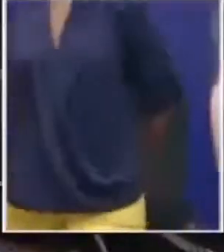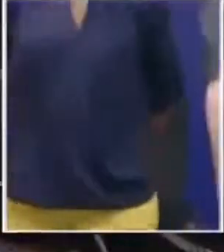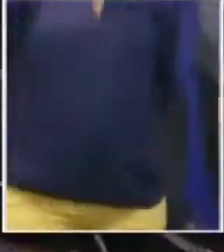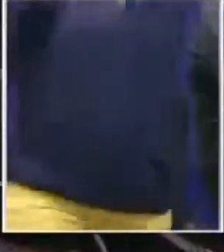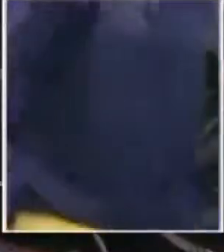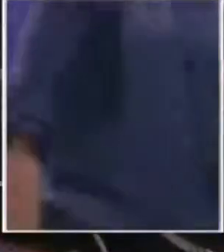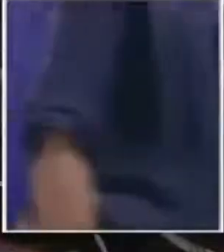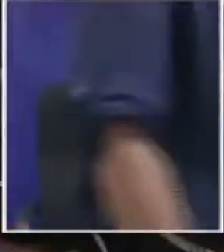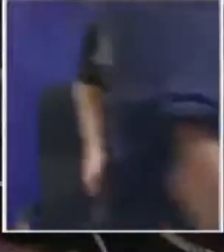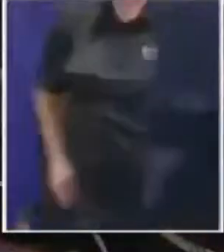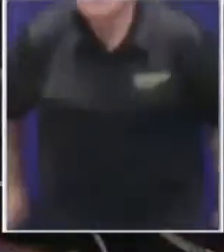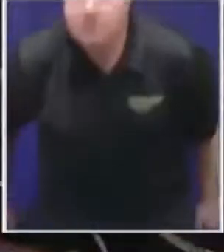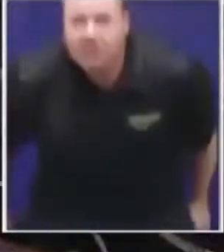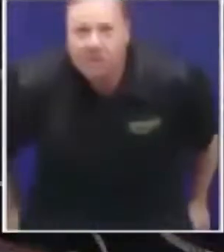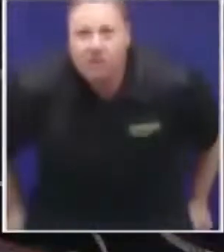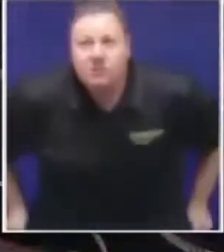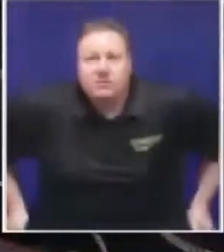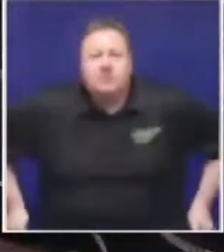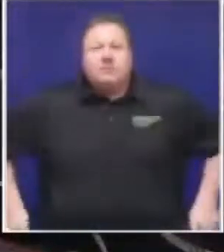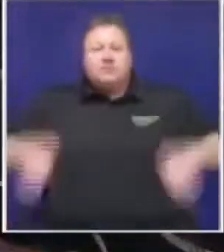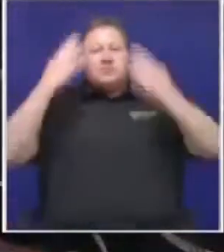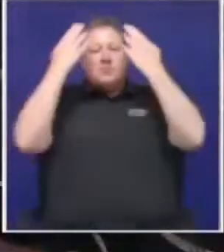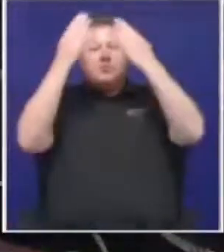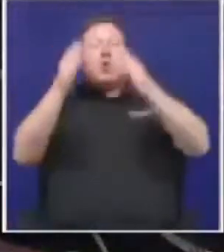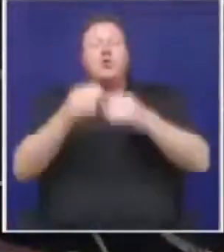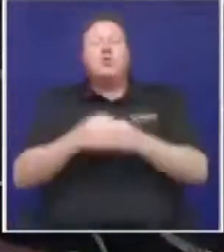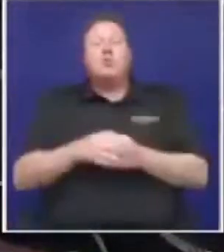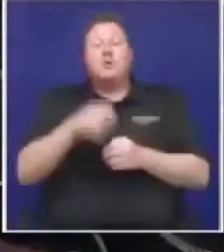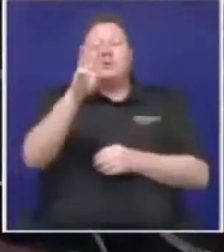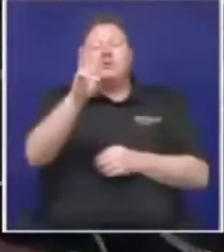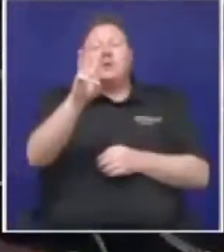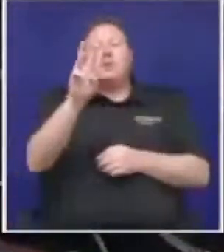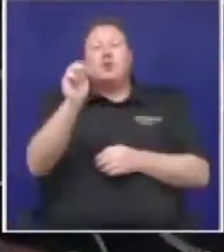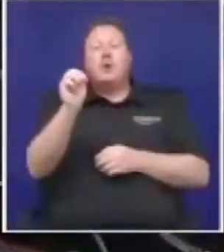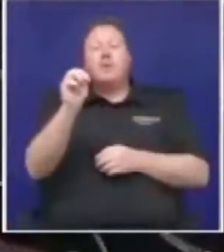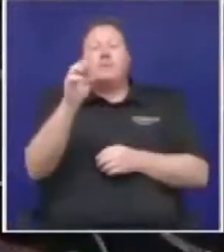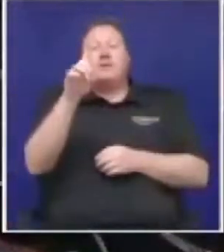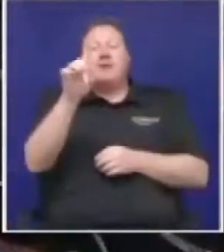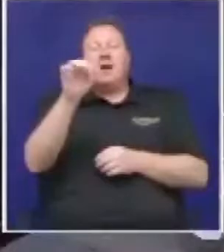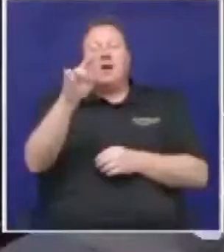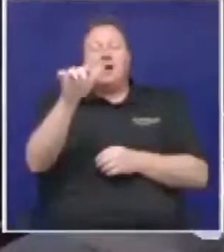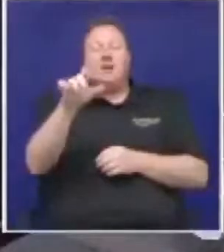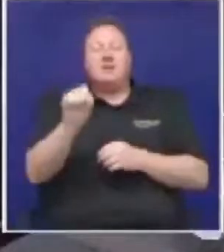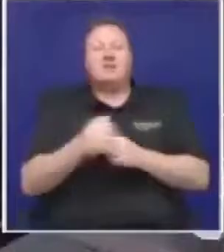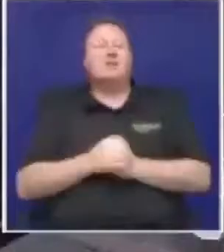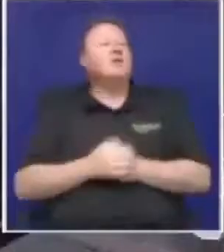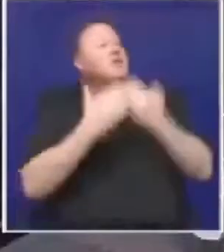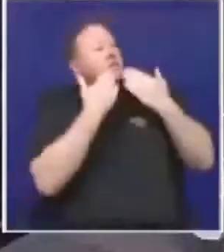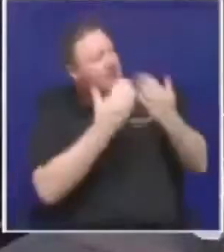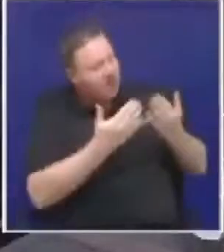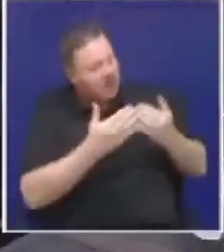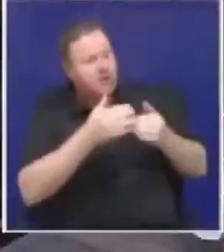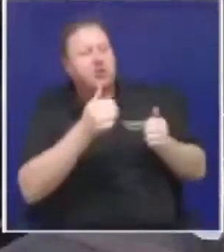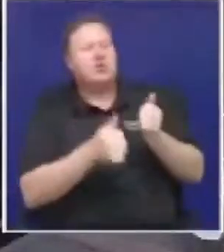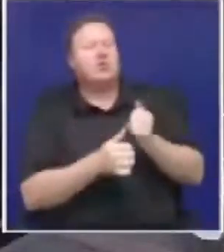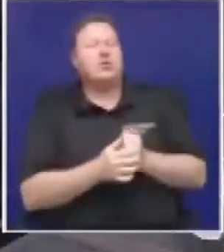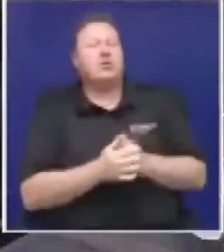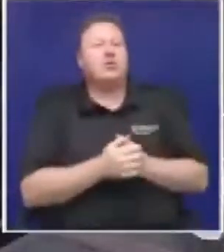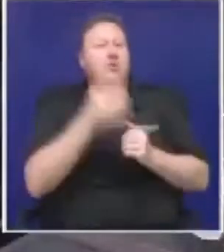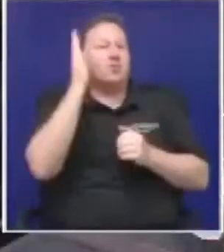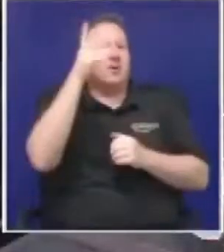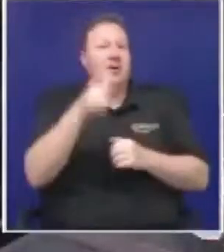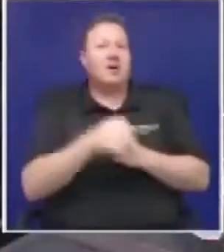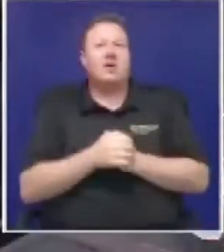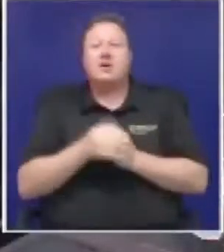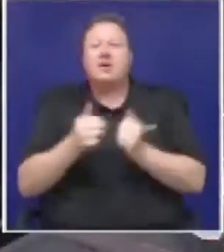Honorable W.M. Douglas. Thank you, Honorable Speaker. Honorable Deputy President, thank you